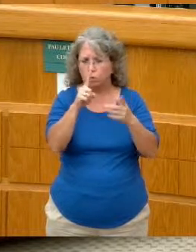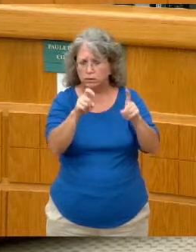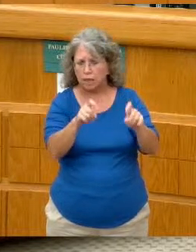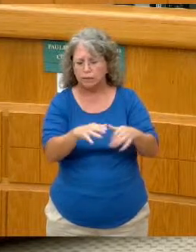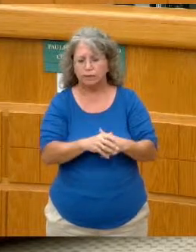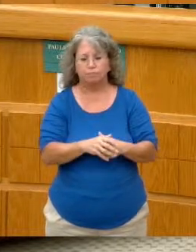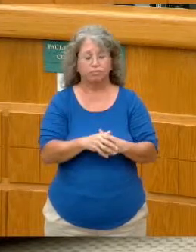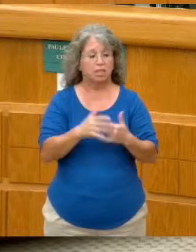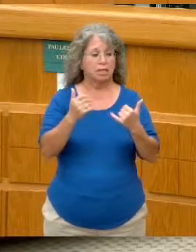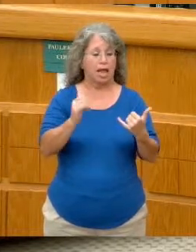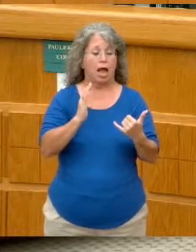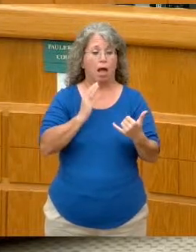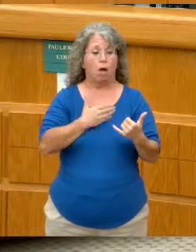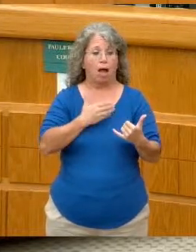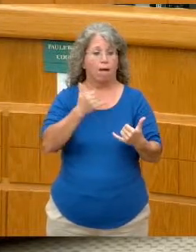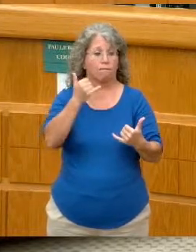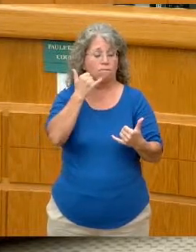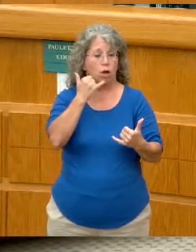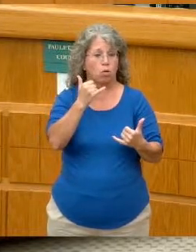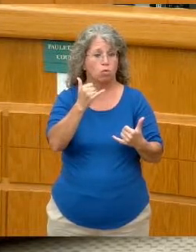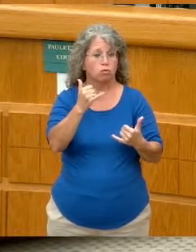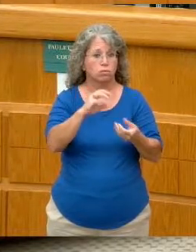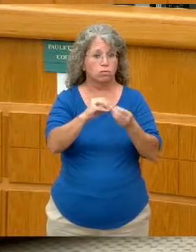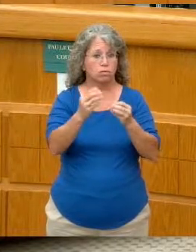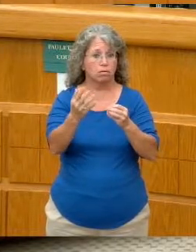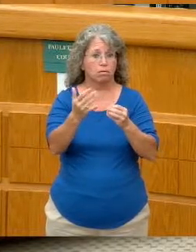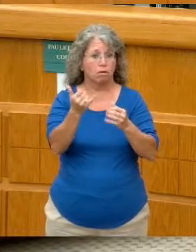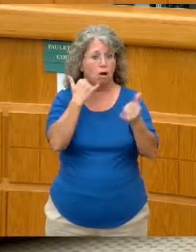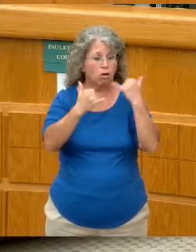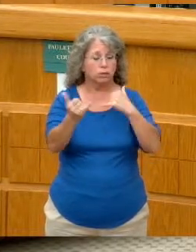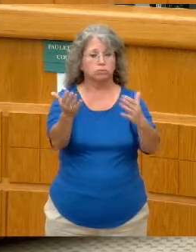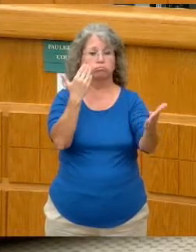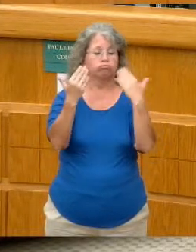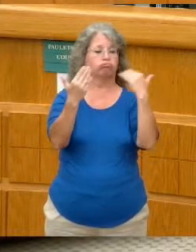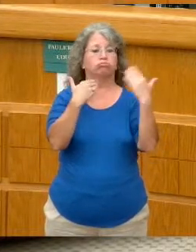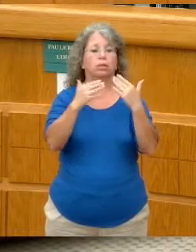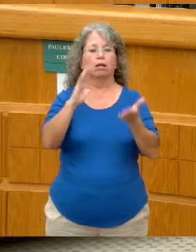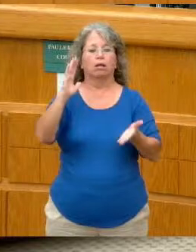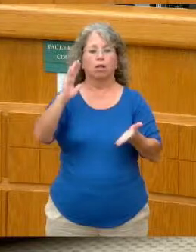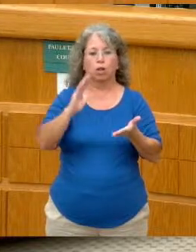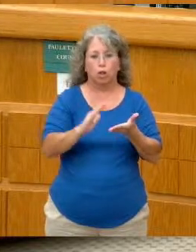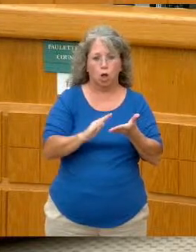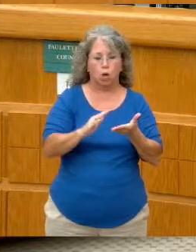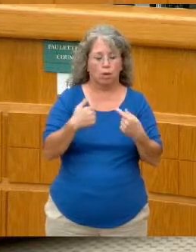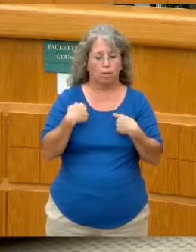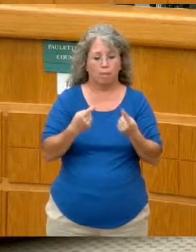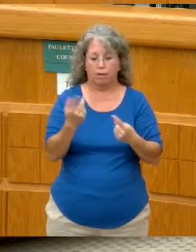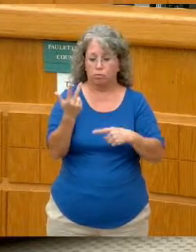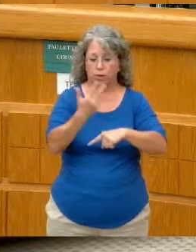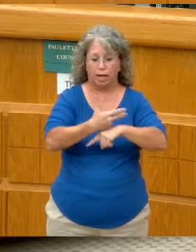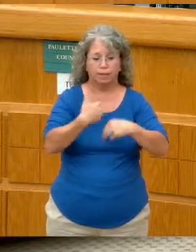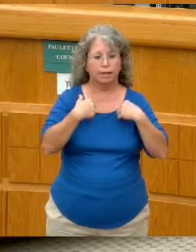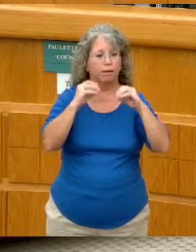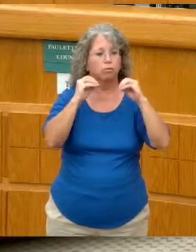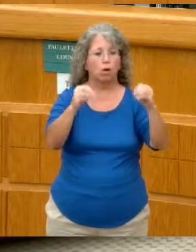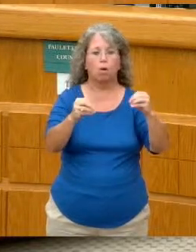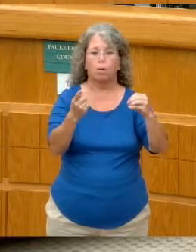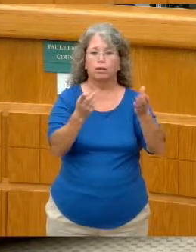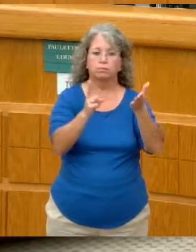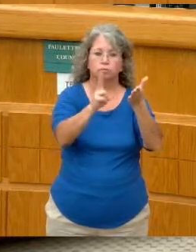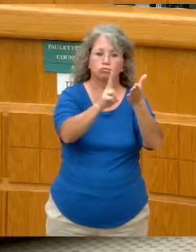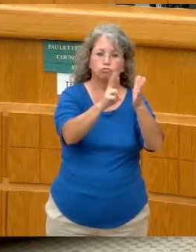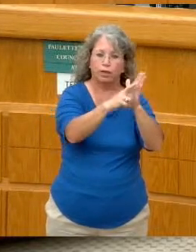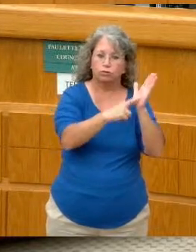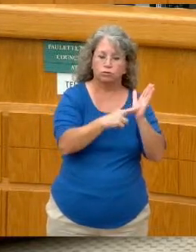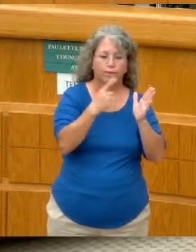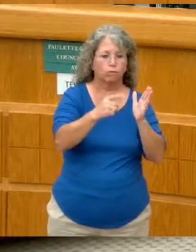low. We've actually had 3 days where we have not had anyone sign up to go through the drive-through.